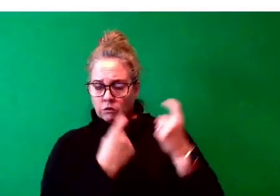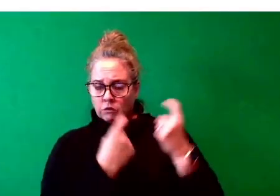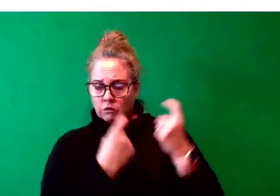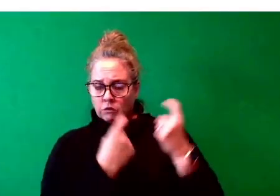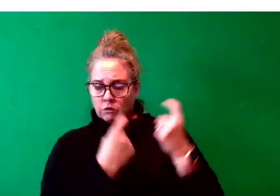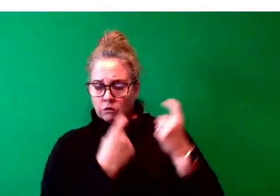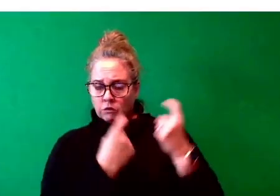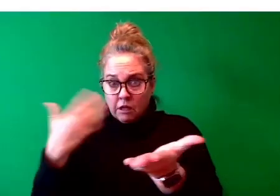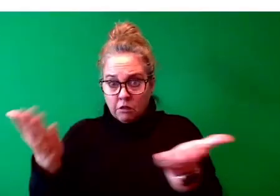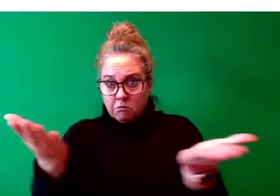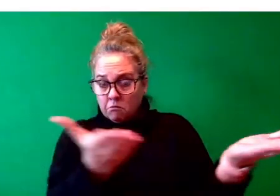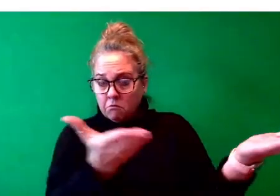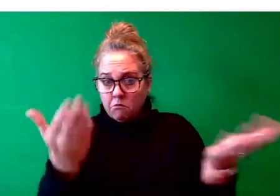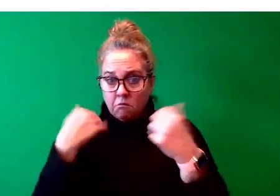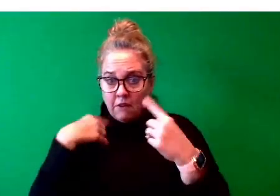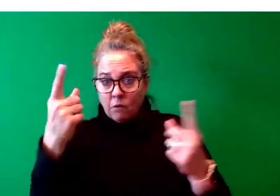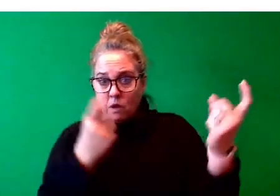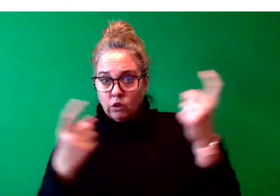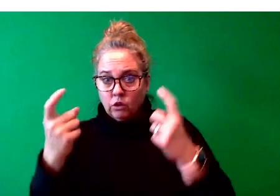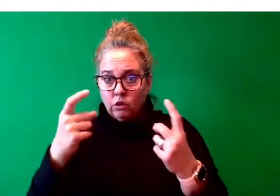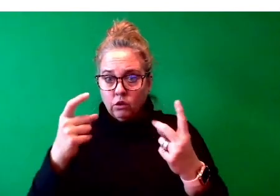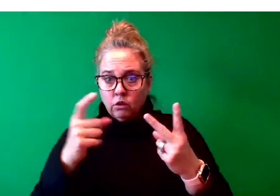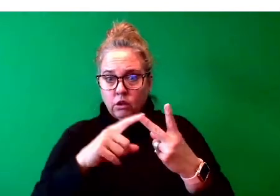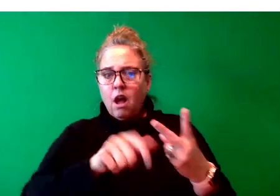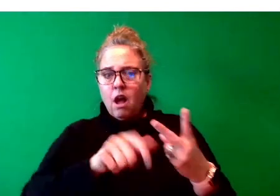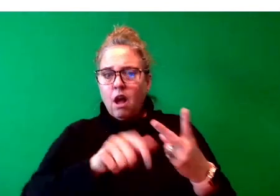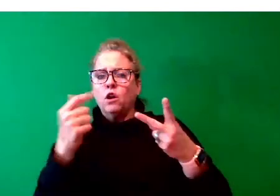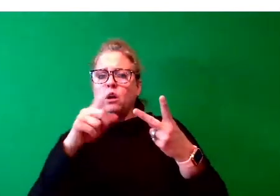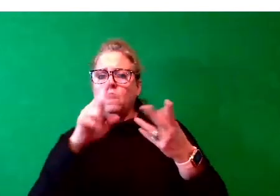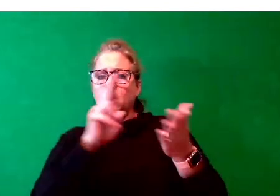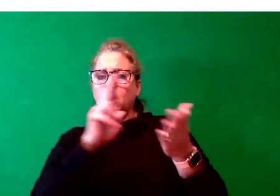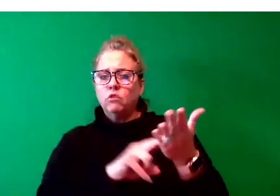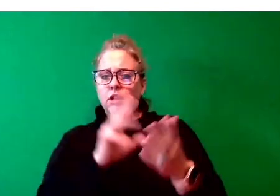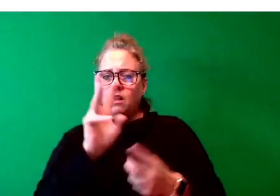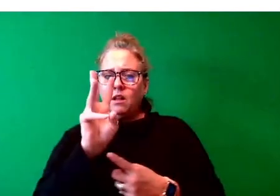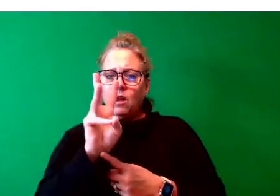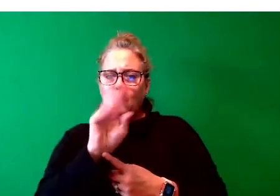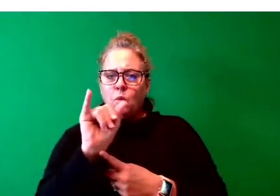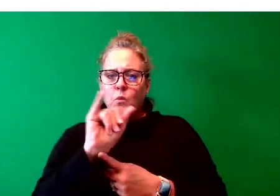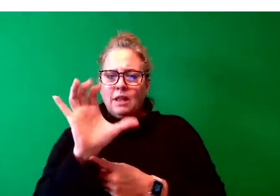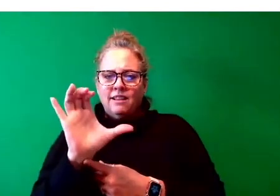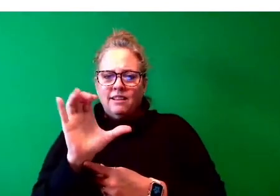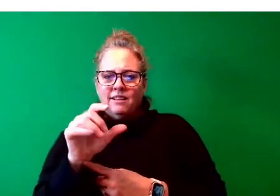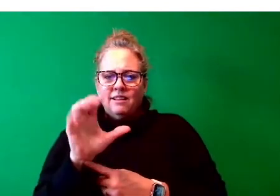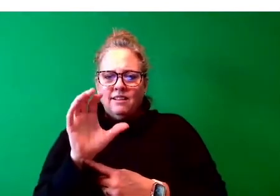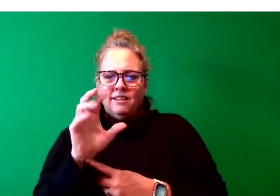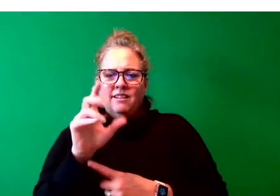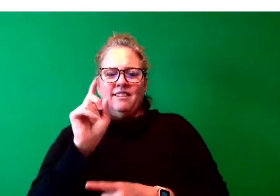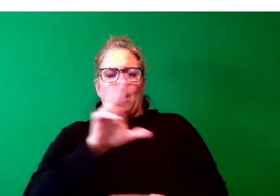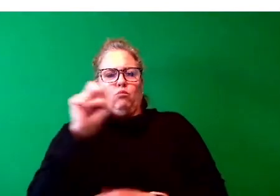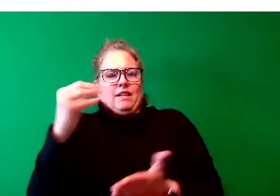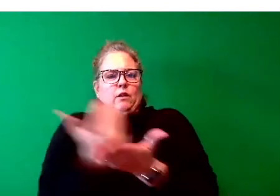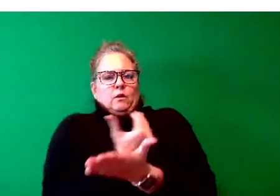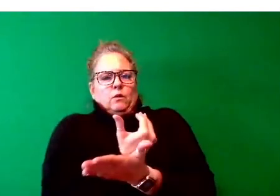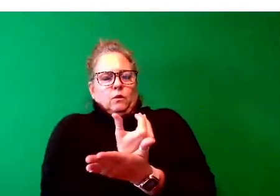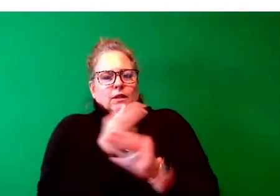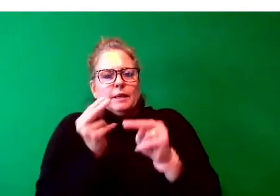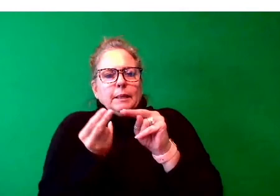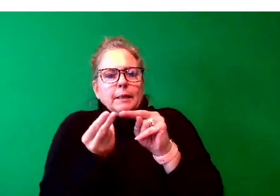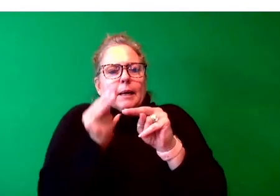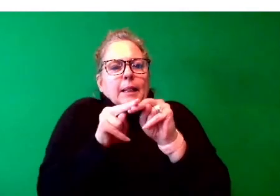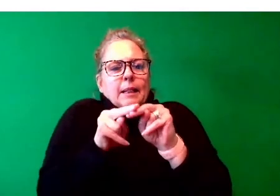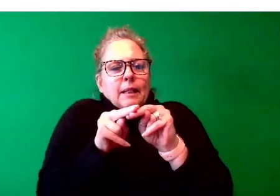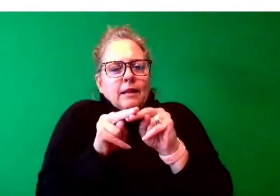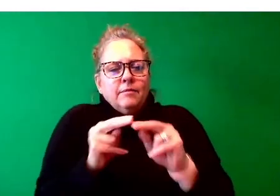Okay, go ahead. And the other contract, the Wic contract, is a renewal with a slight increase of just under